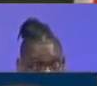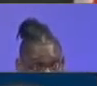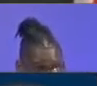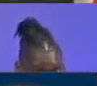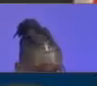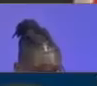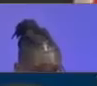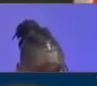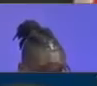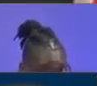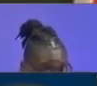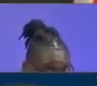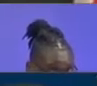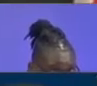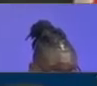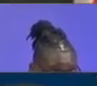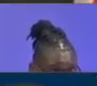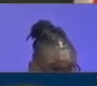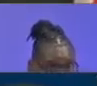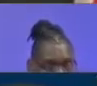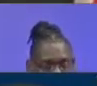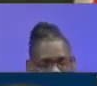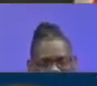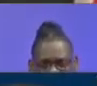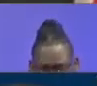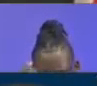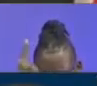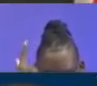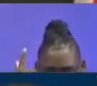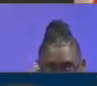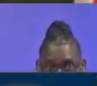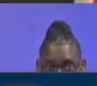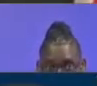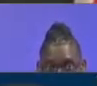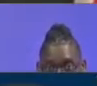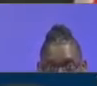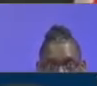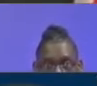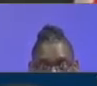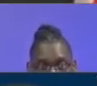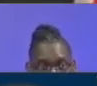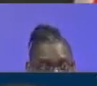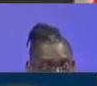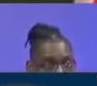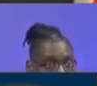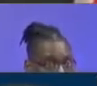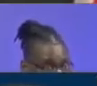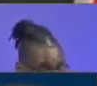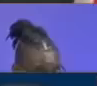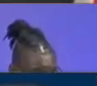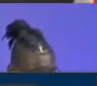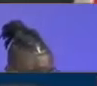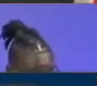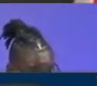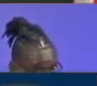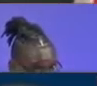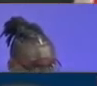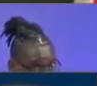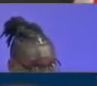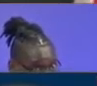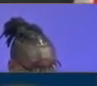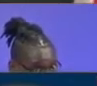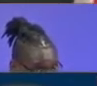going on. And if their position is different to us, then we understand that. But it's not a